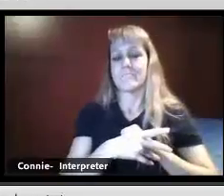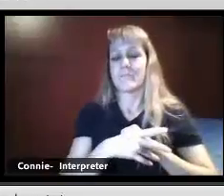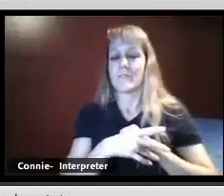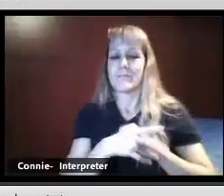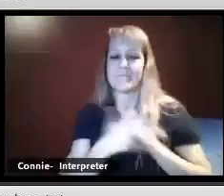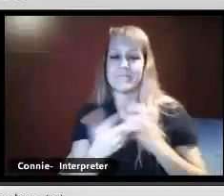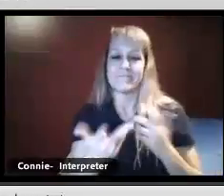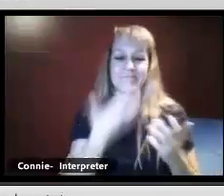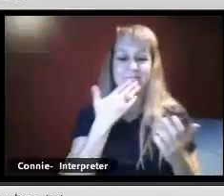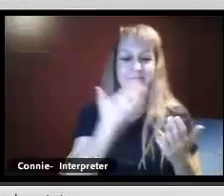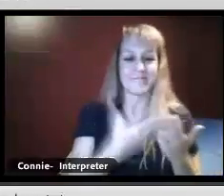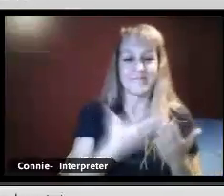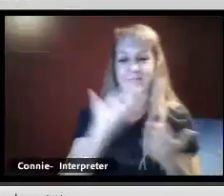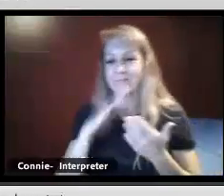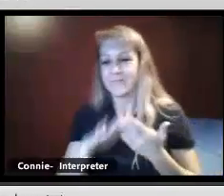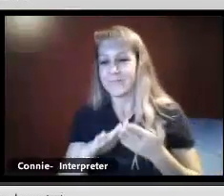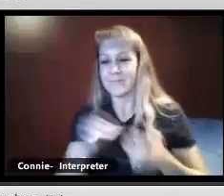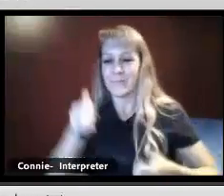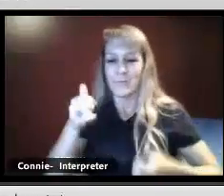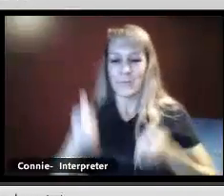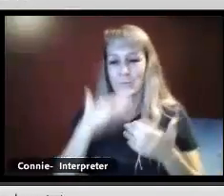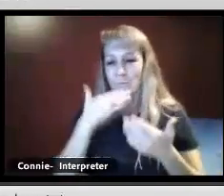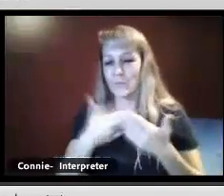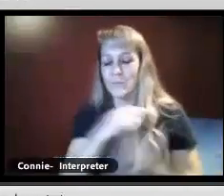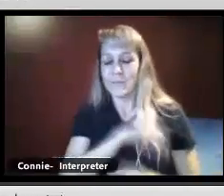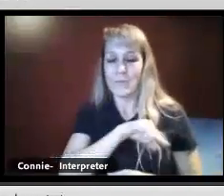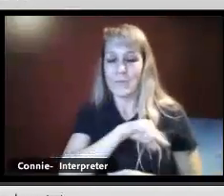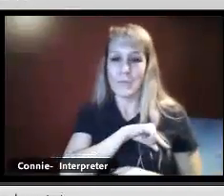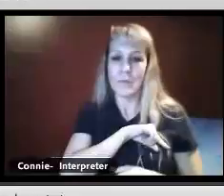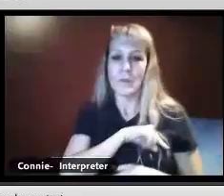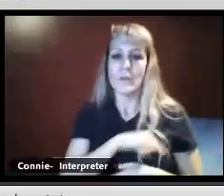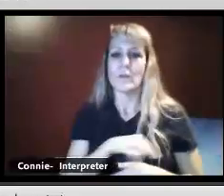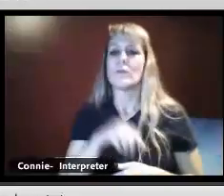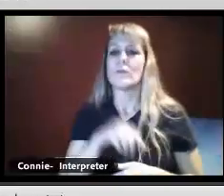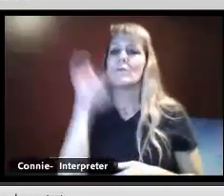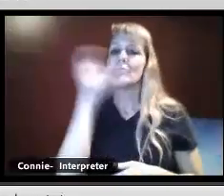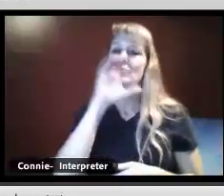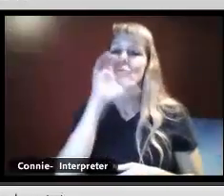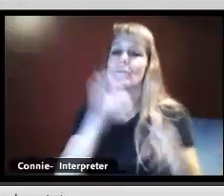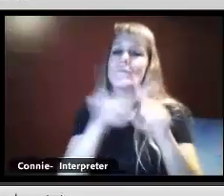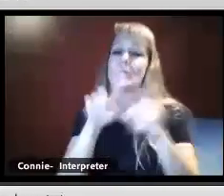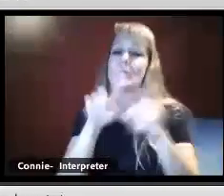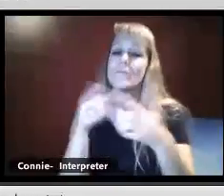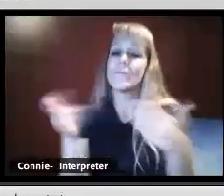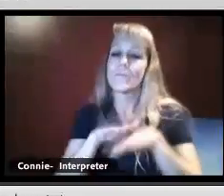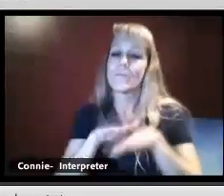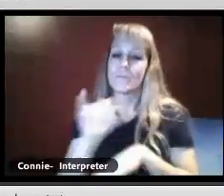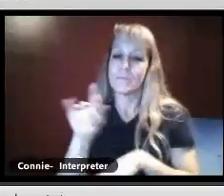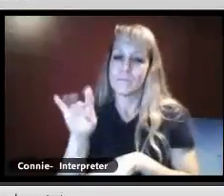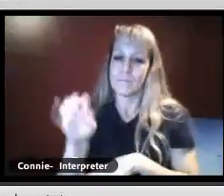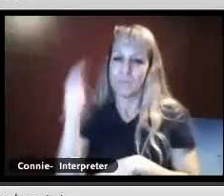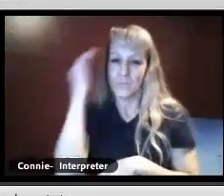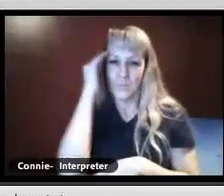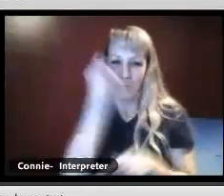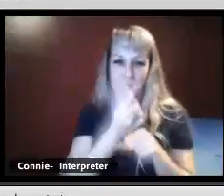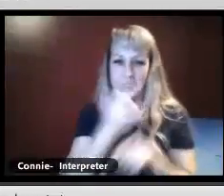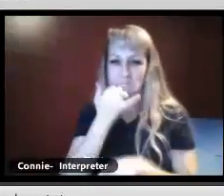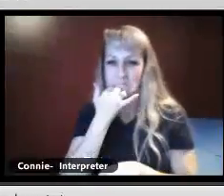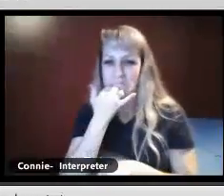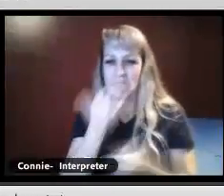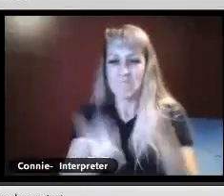do you discover that they're credible? Well, you look for certain features of the site and